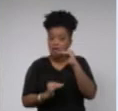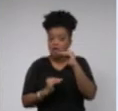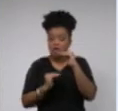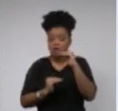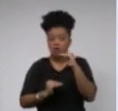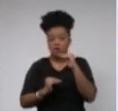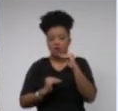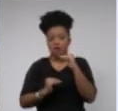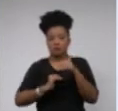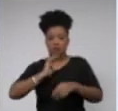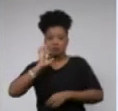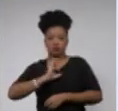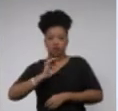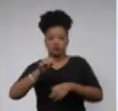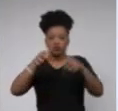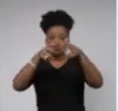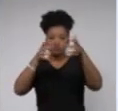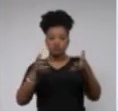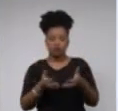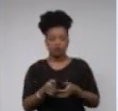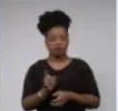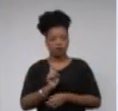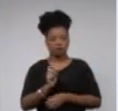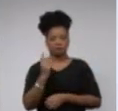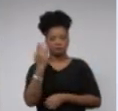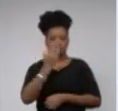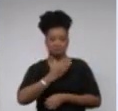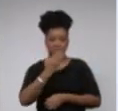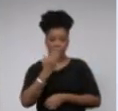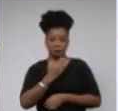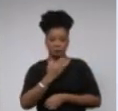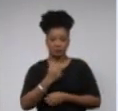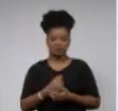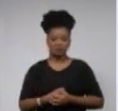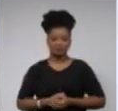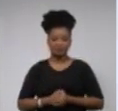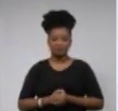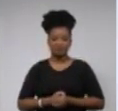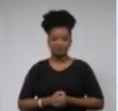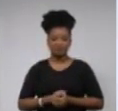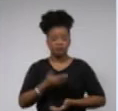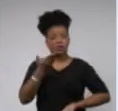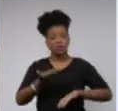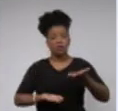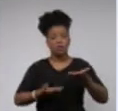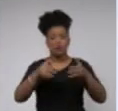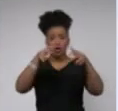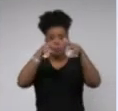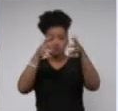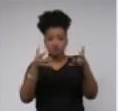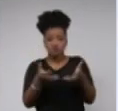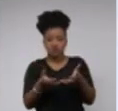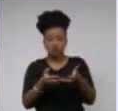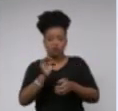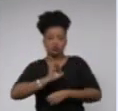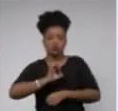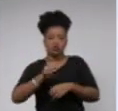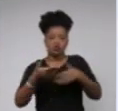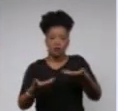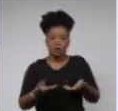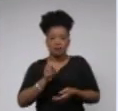31 patients were discharged from hospital, not a positive indicator concerning discharged diagnosed cases